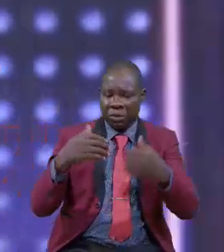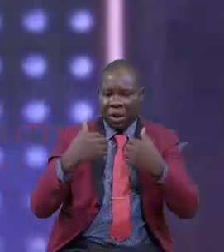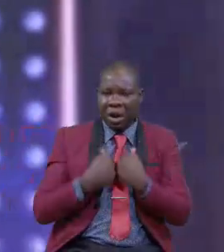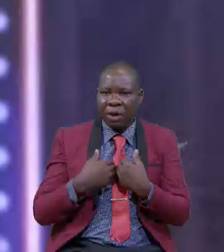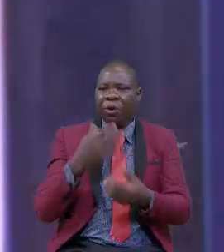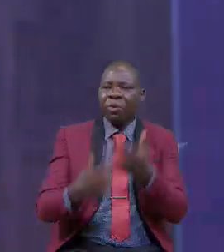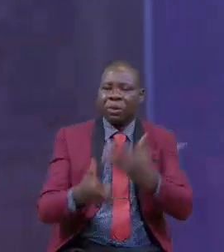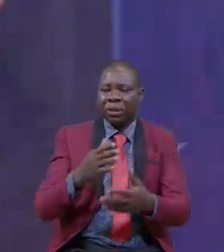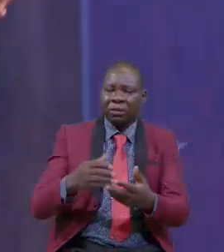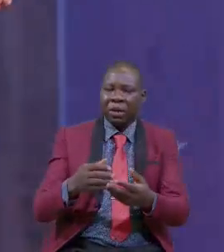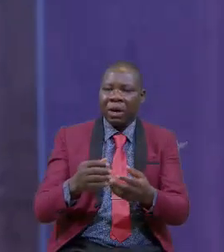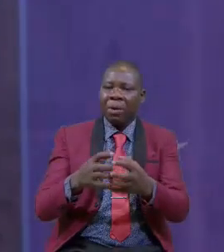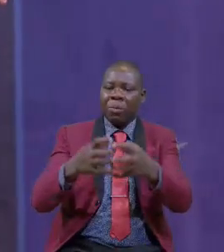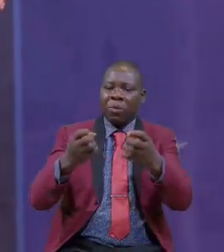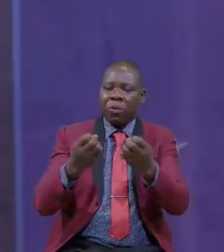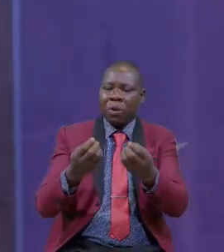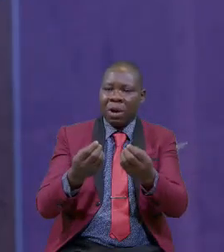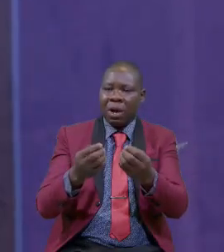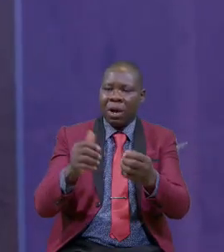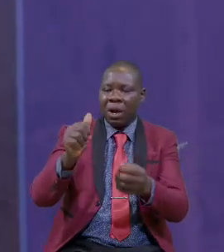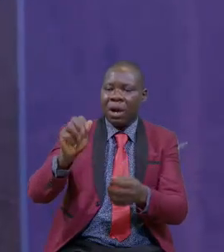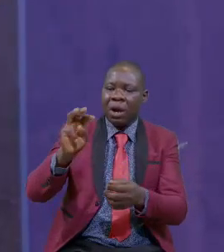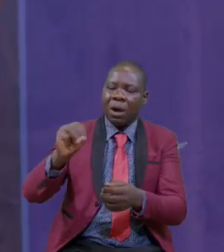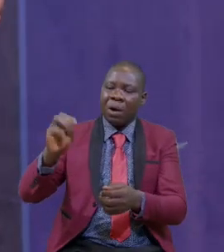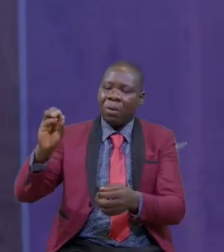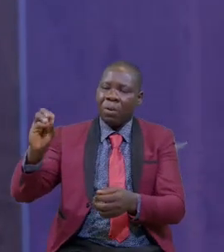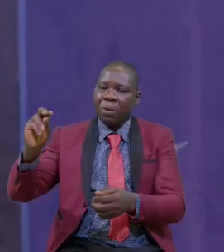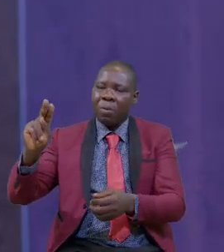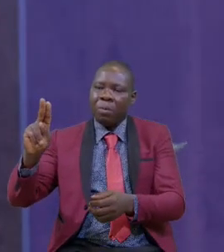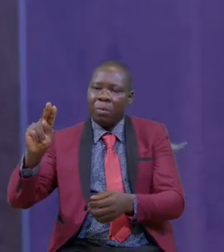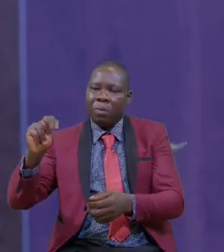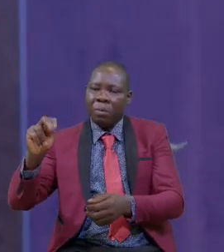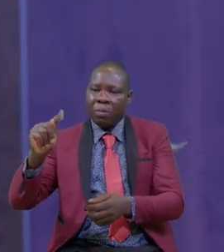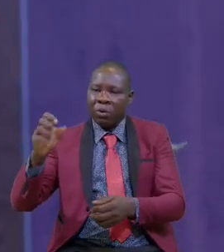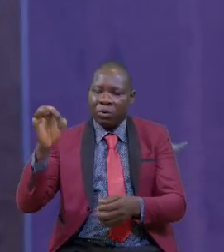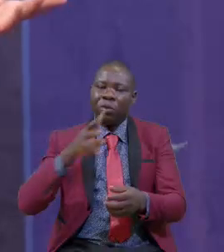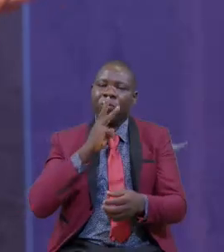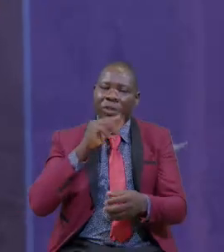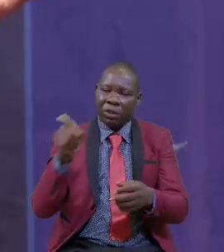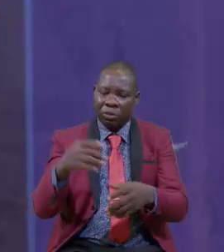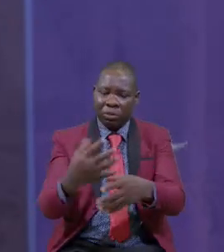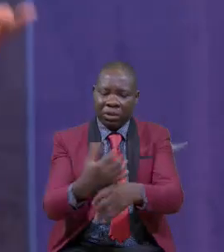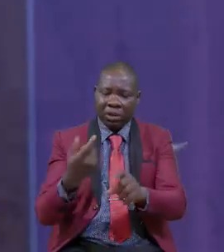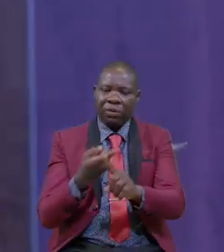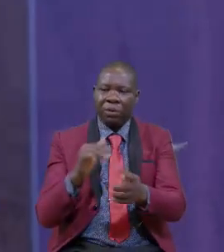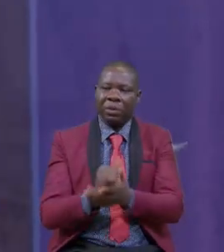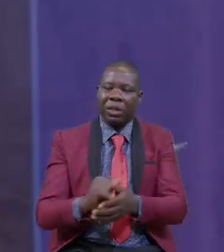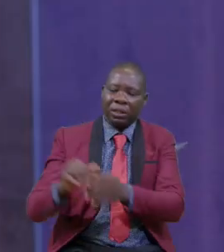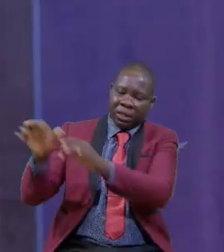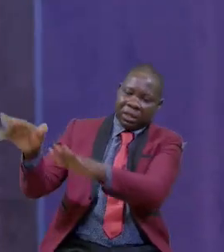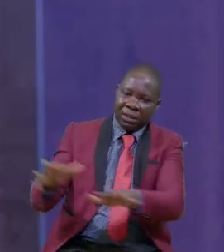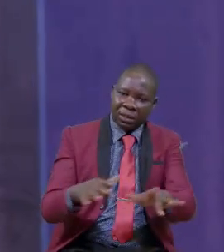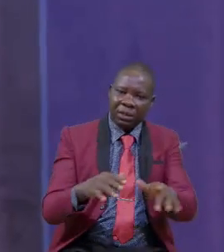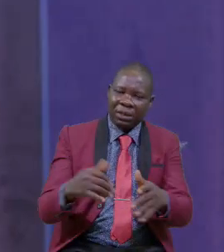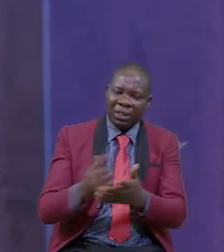you take from that river, from that ocean, it's like you have not even depleted or decreased